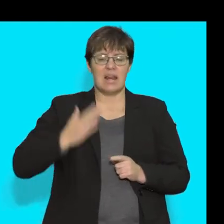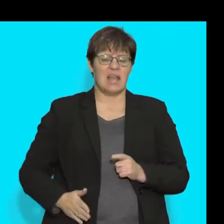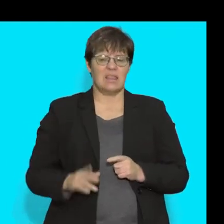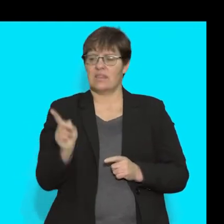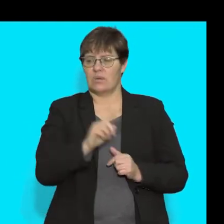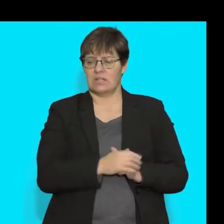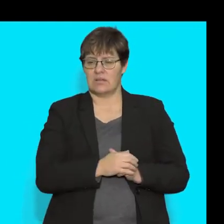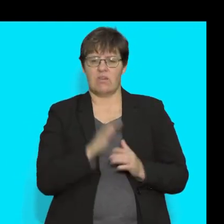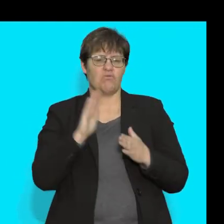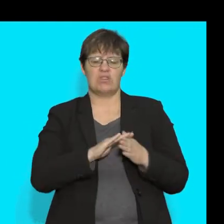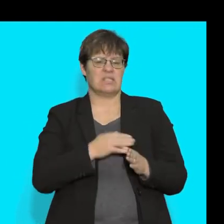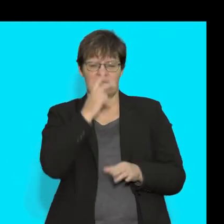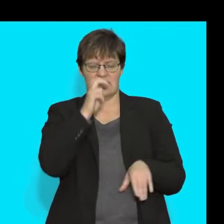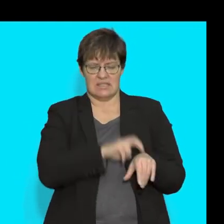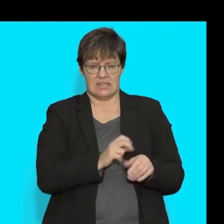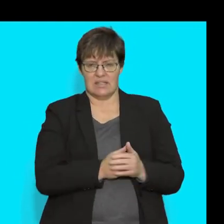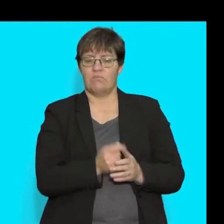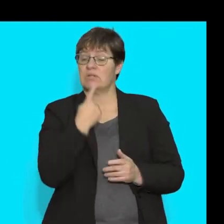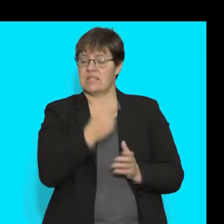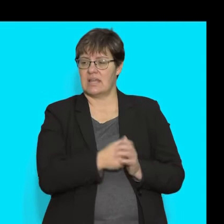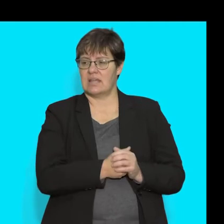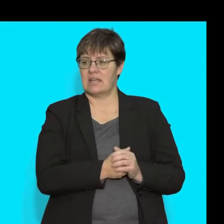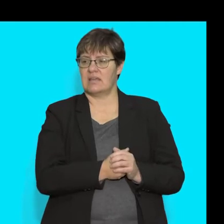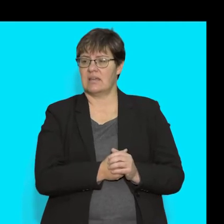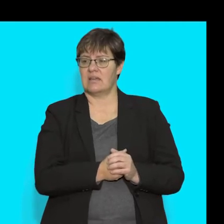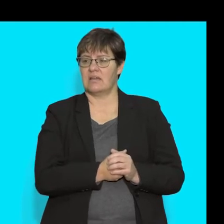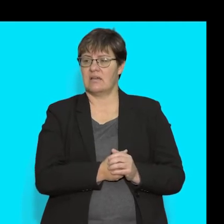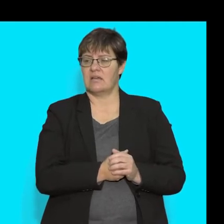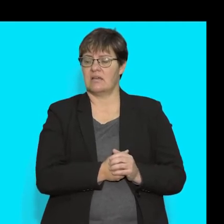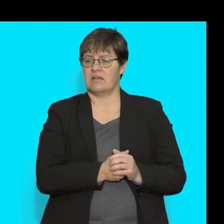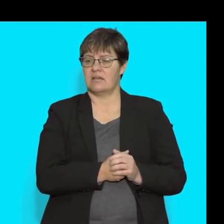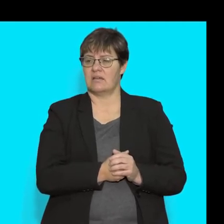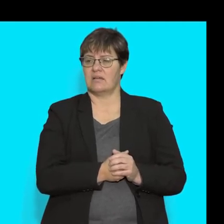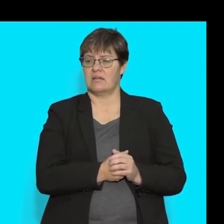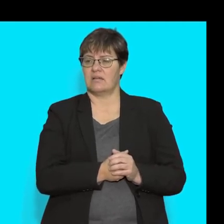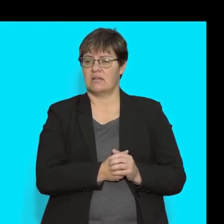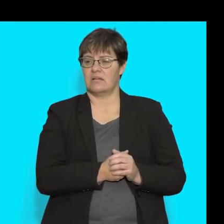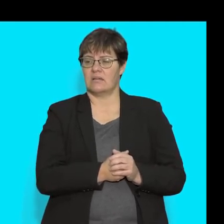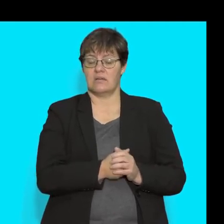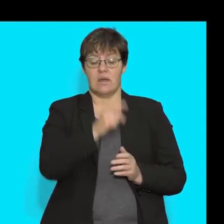lengths of PQR, you don't really need reasons for those, but you will just say